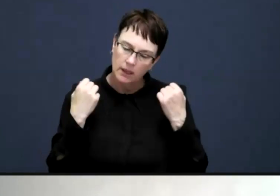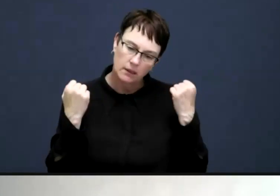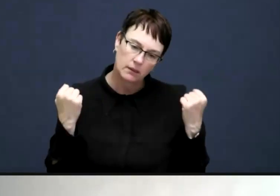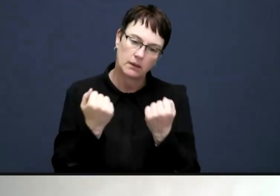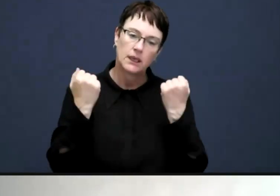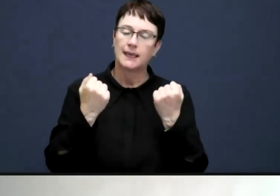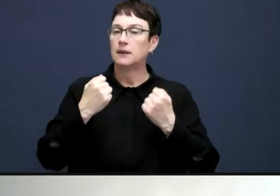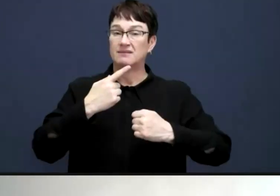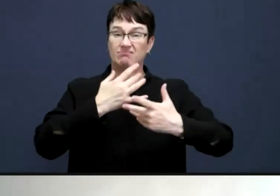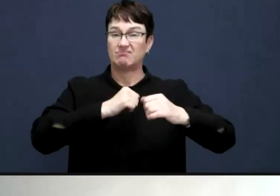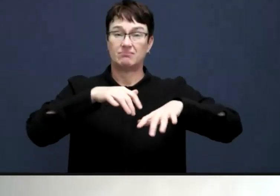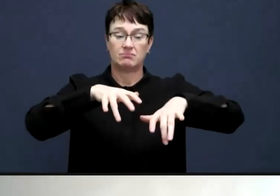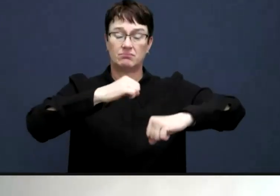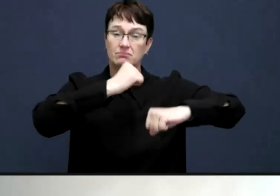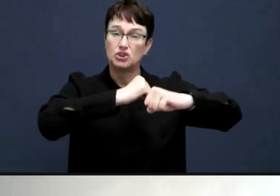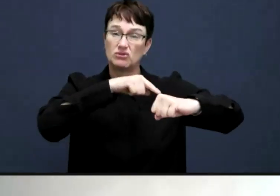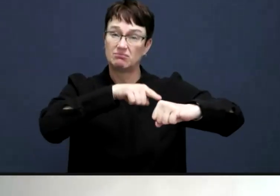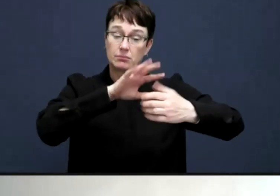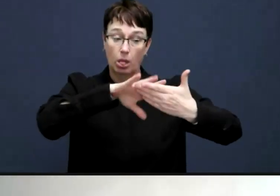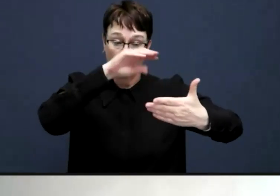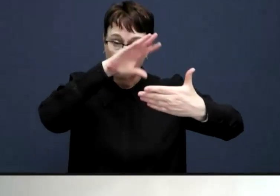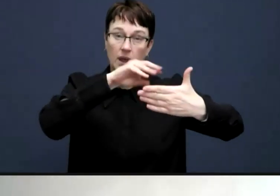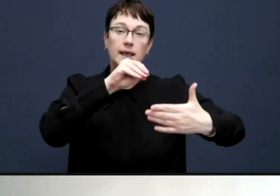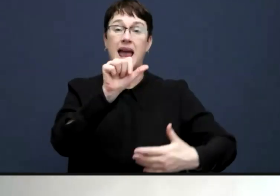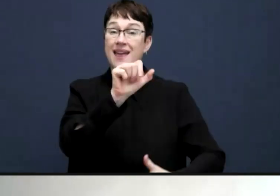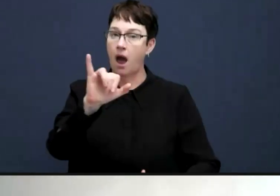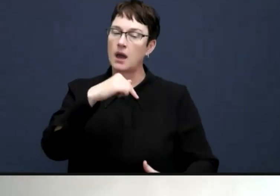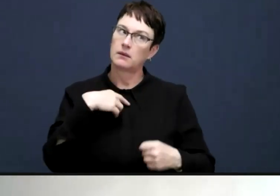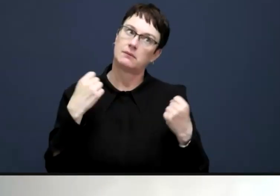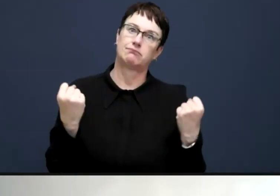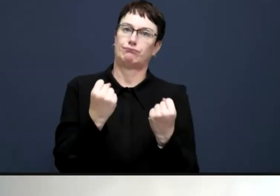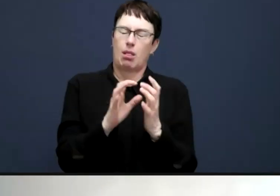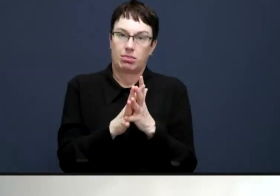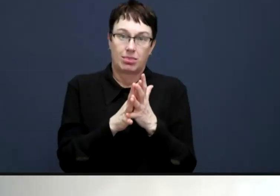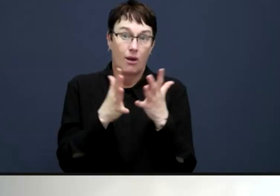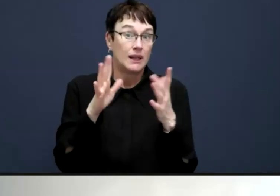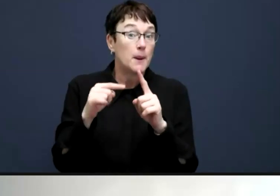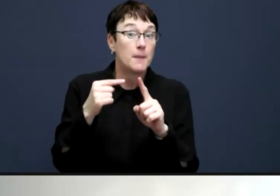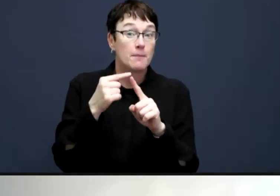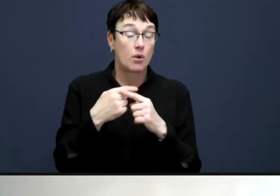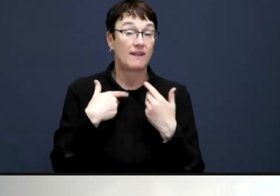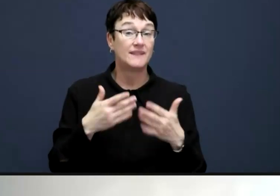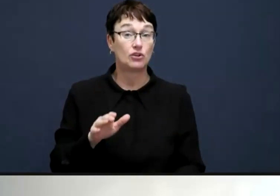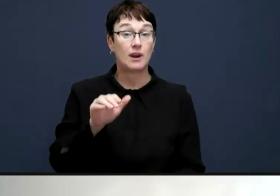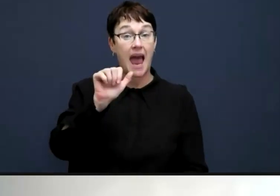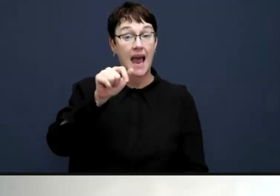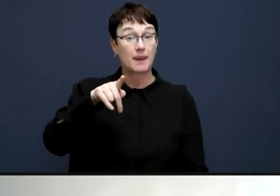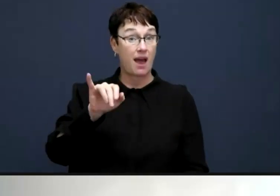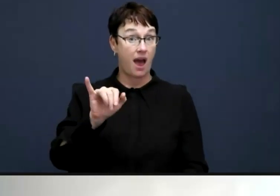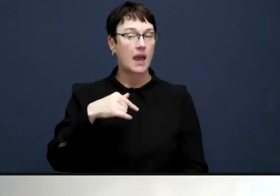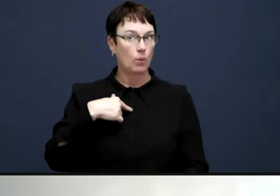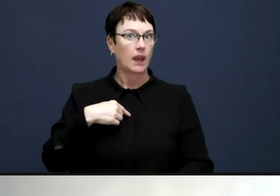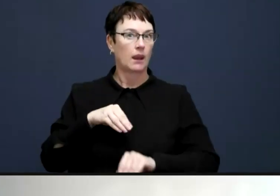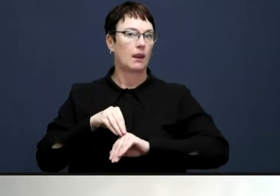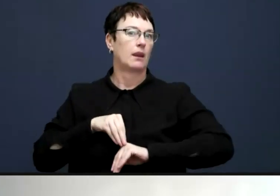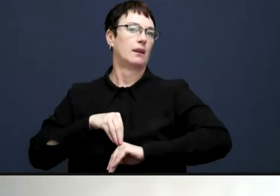AI in the document space. We have released an API that, much like